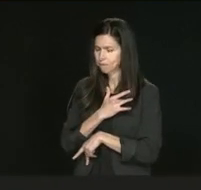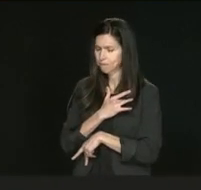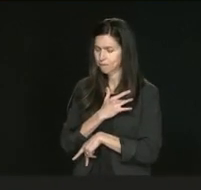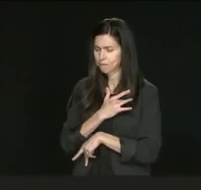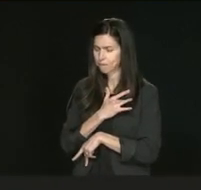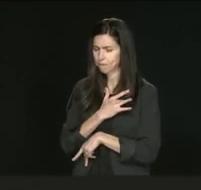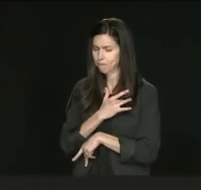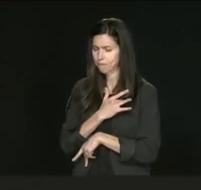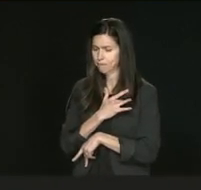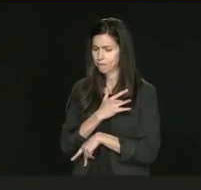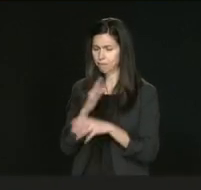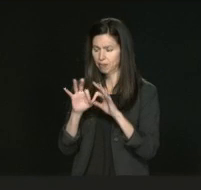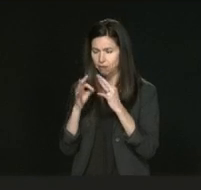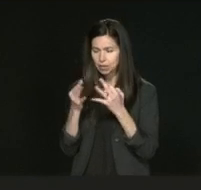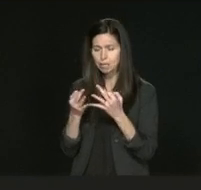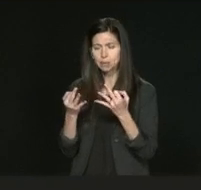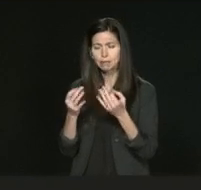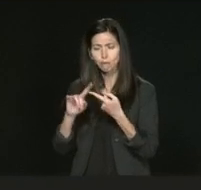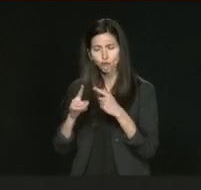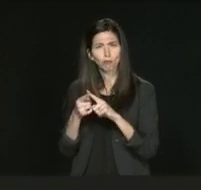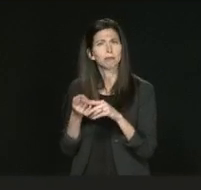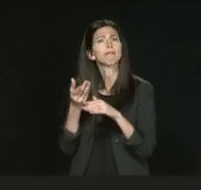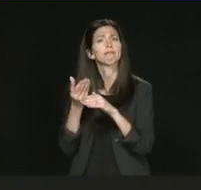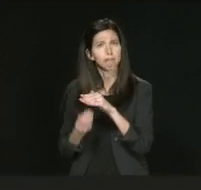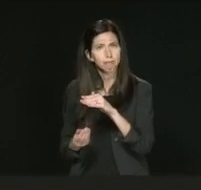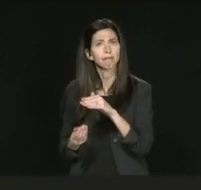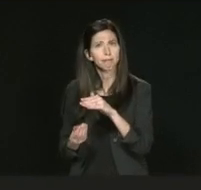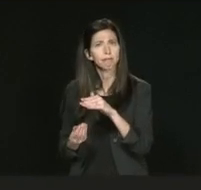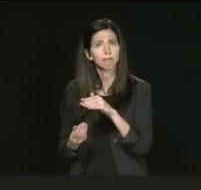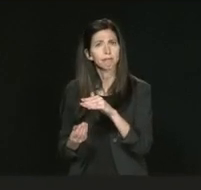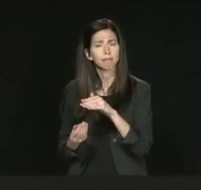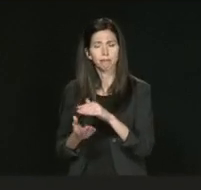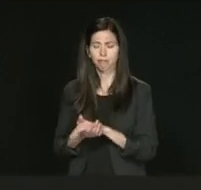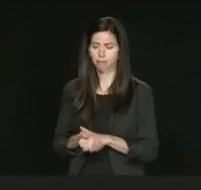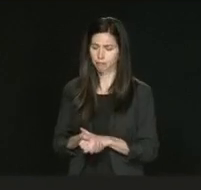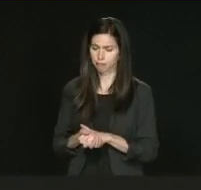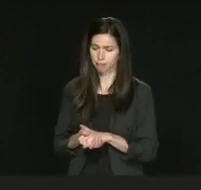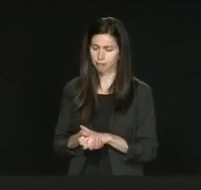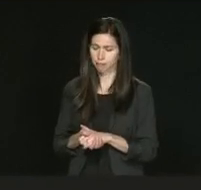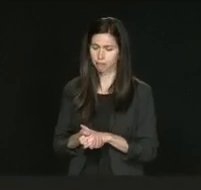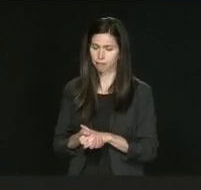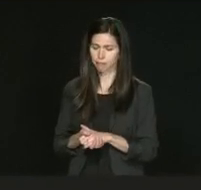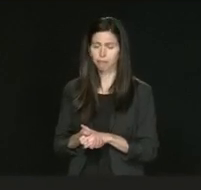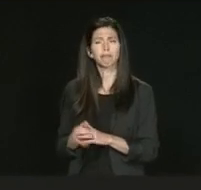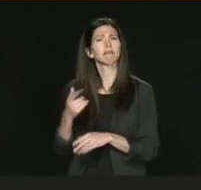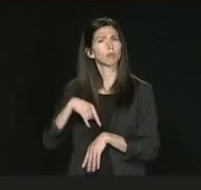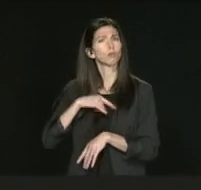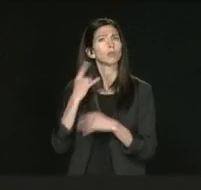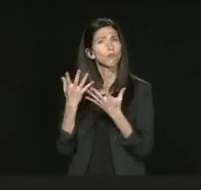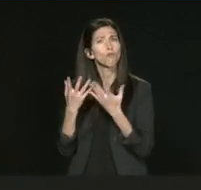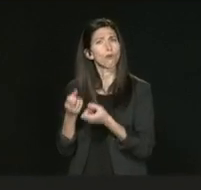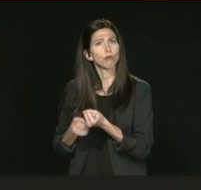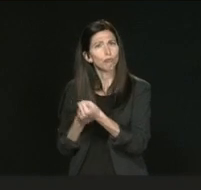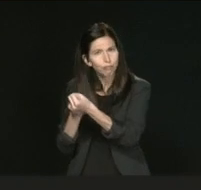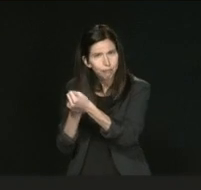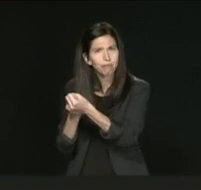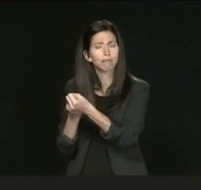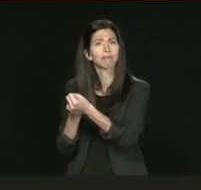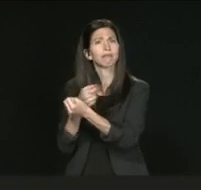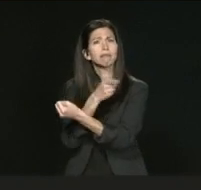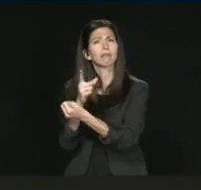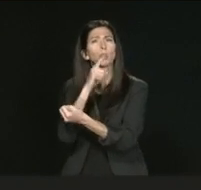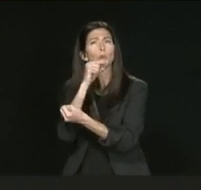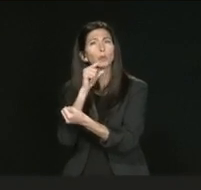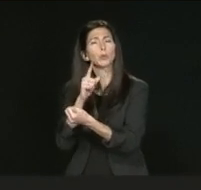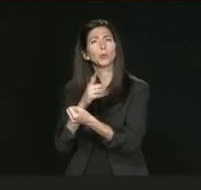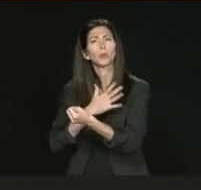We will continue to be there for the friends and families and loved ones during these difficult times, and we will